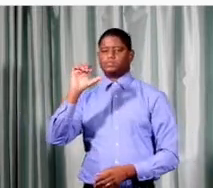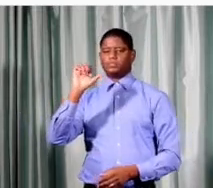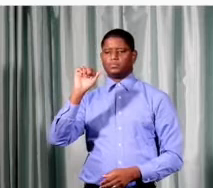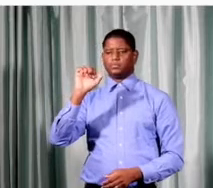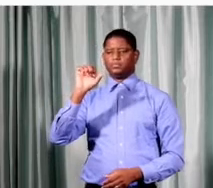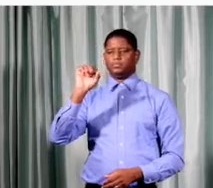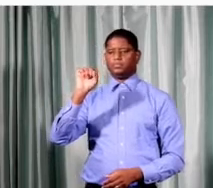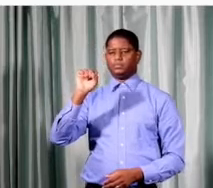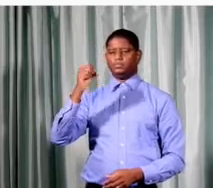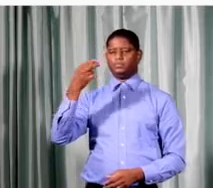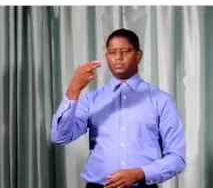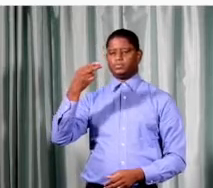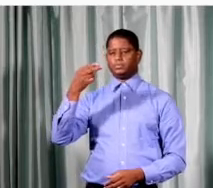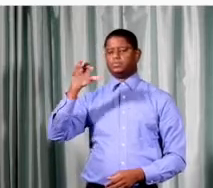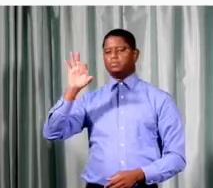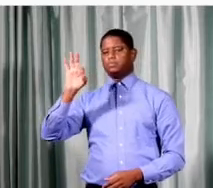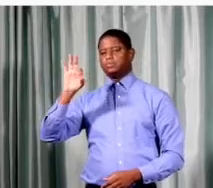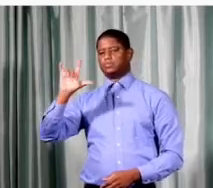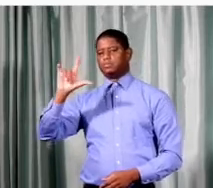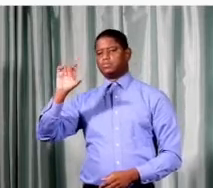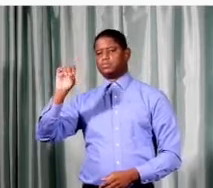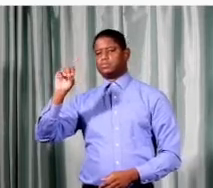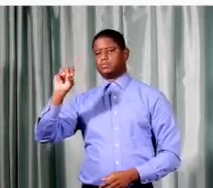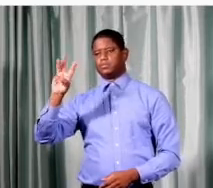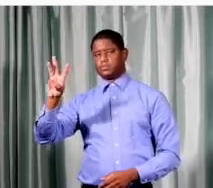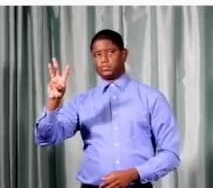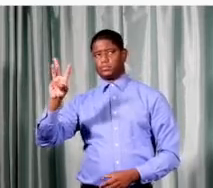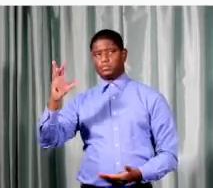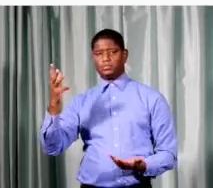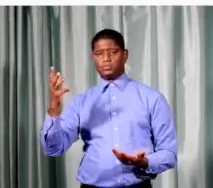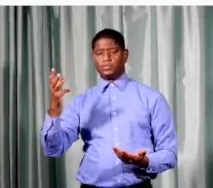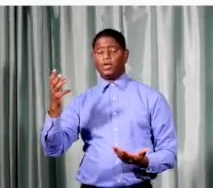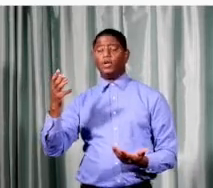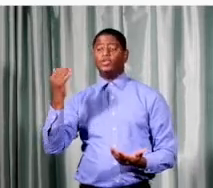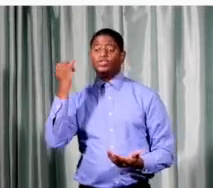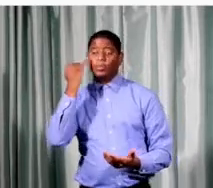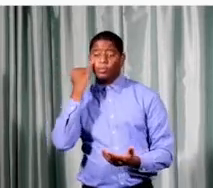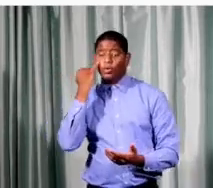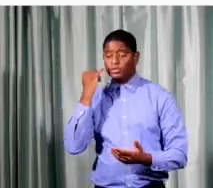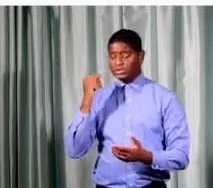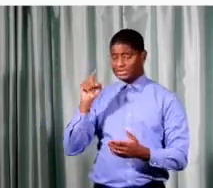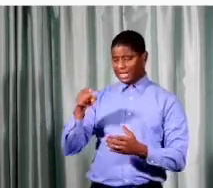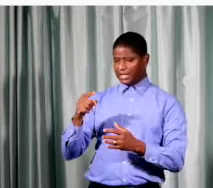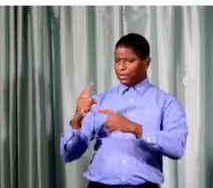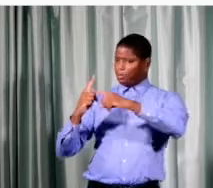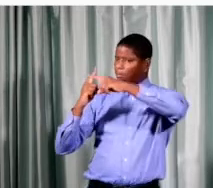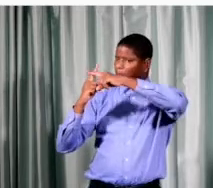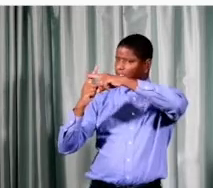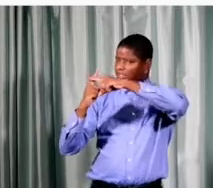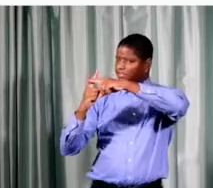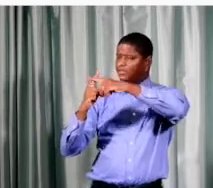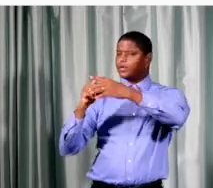The positive means cash coming in. The negative means cash going out. It's very